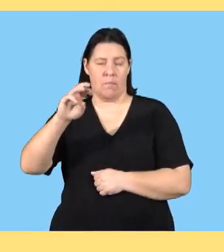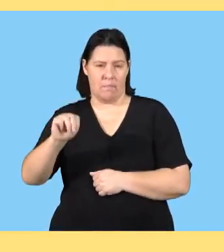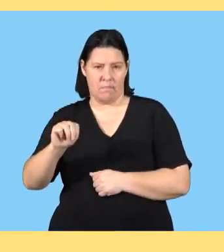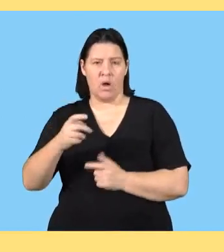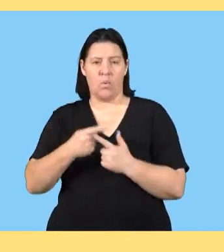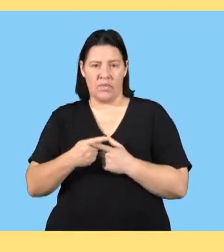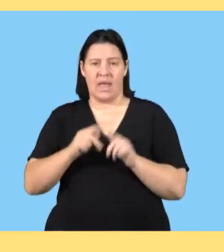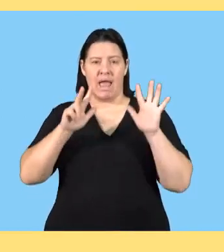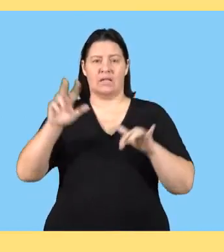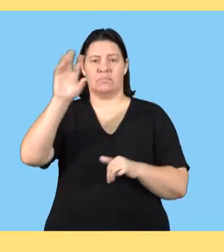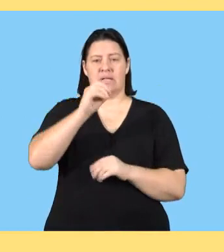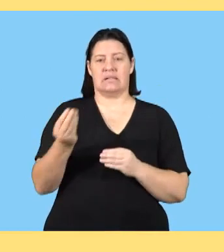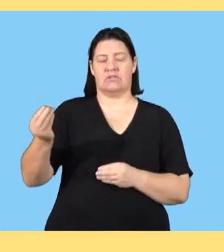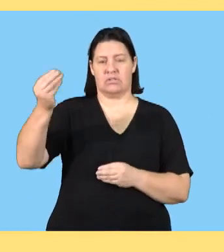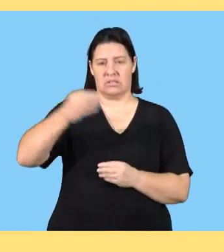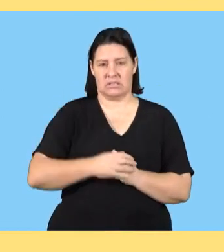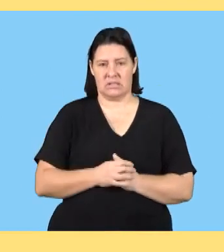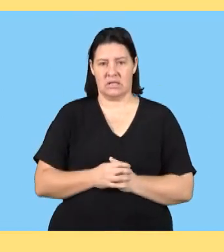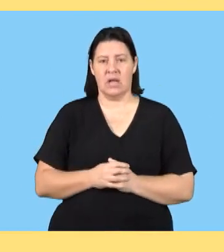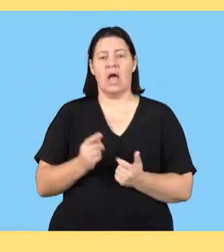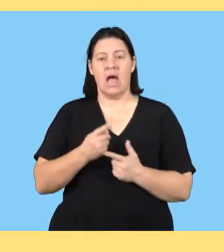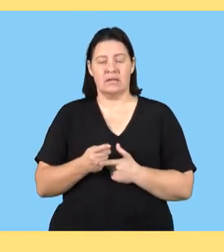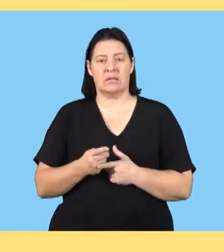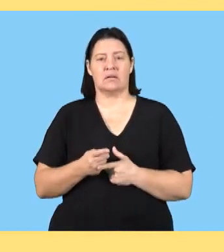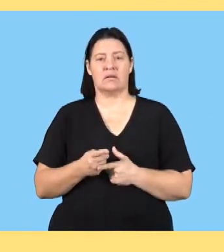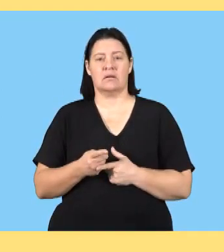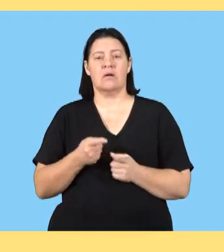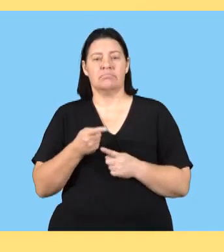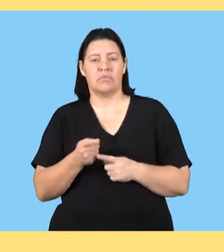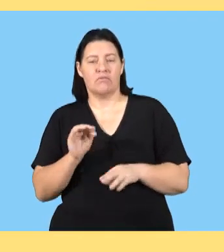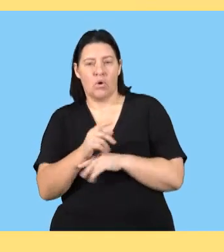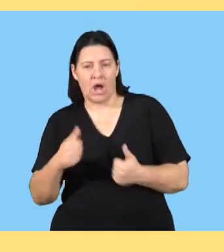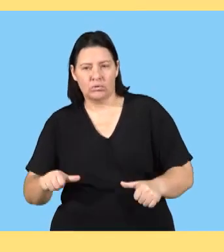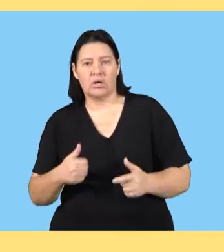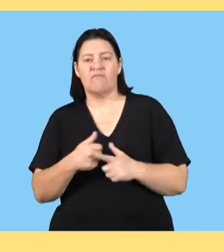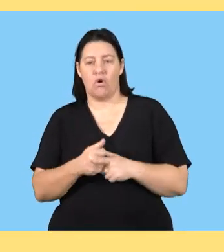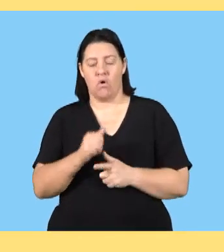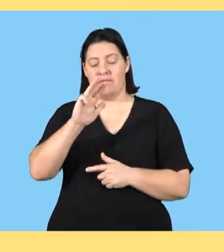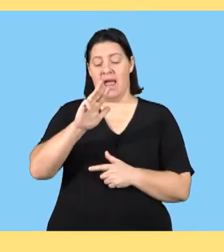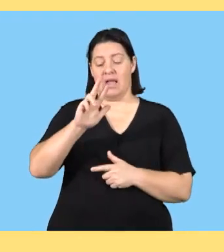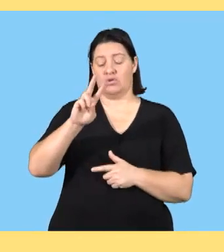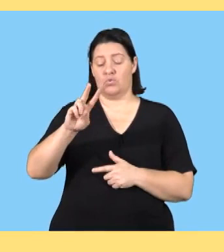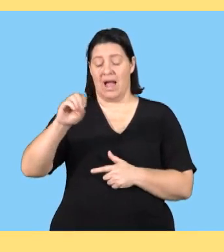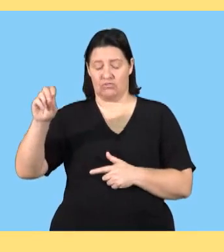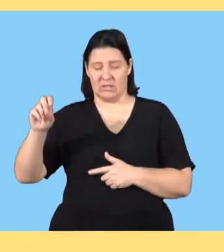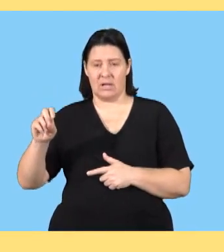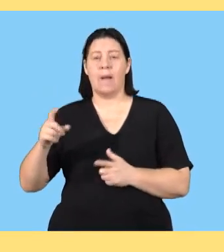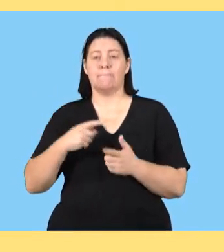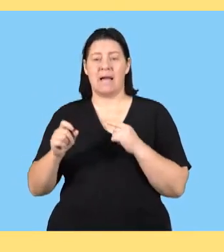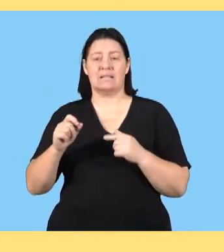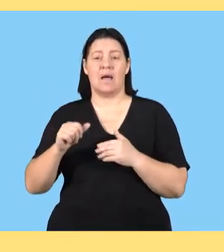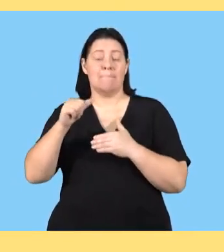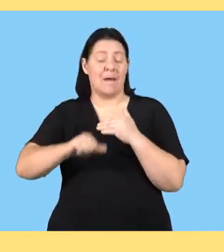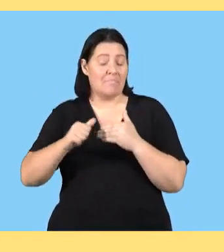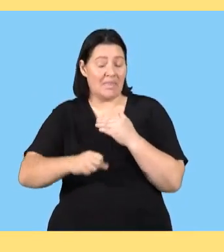8% interest, and we have already calculated this initially when we did the GJ. So already you know here